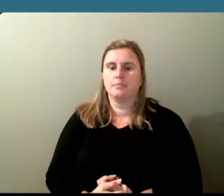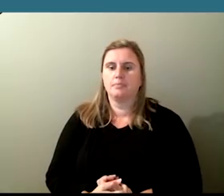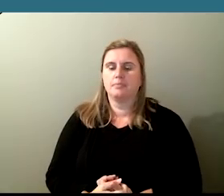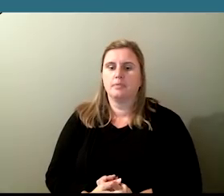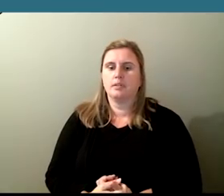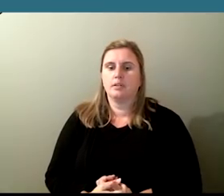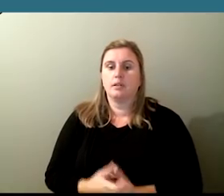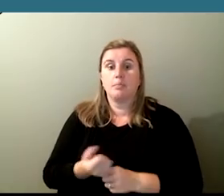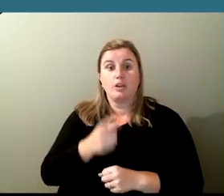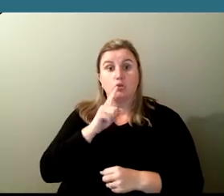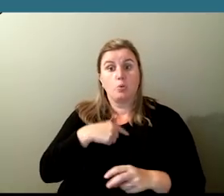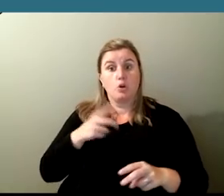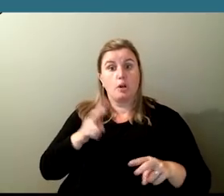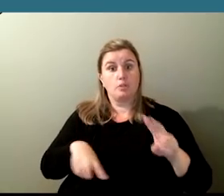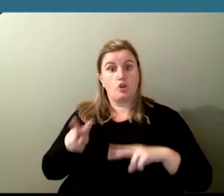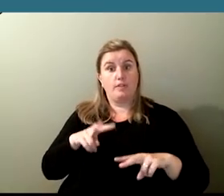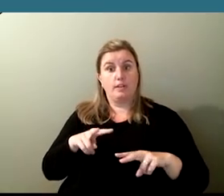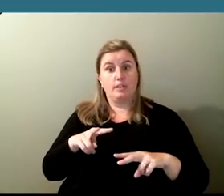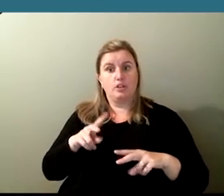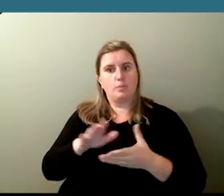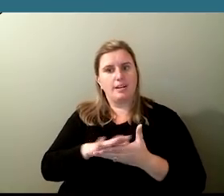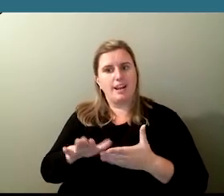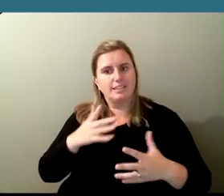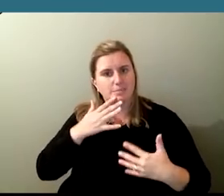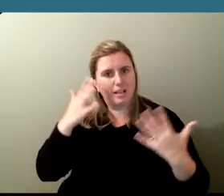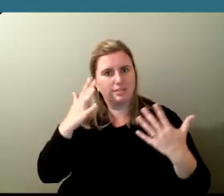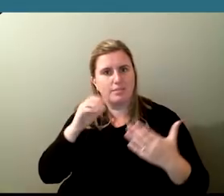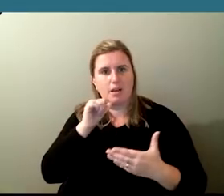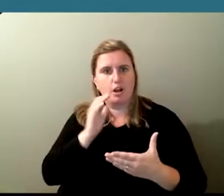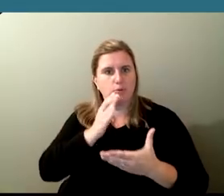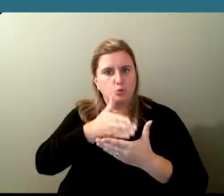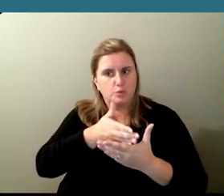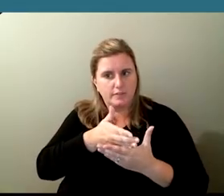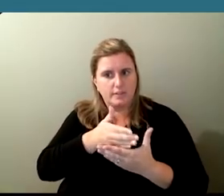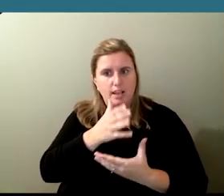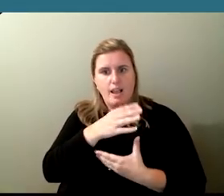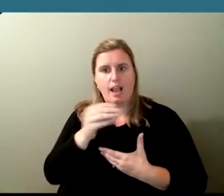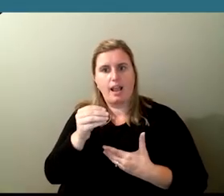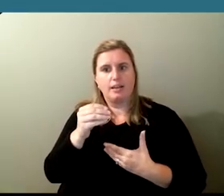Making sure that when observing, you're being nice, pleasant, unobtrusive, and